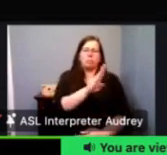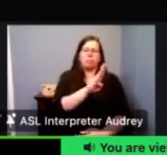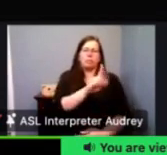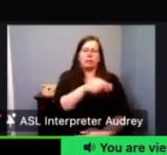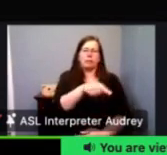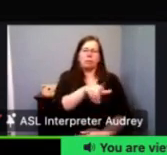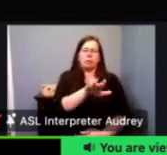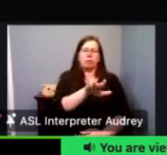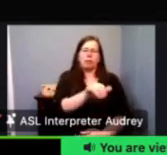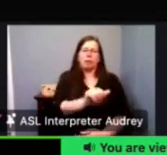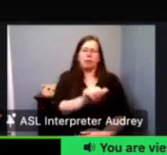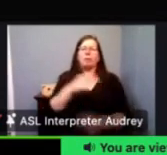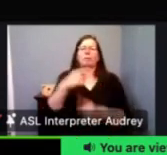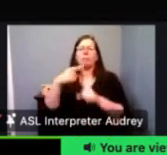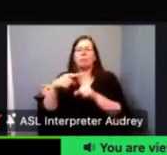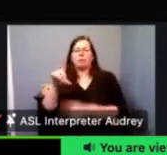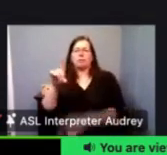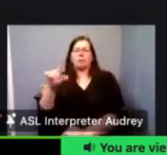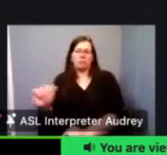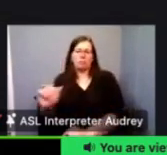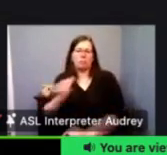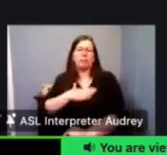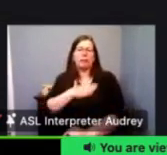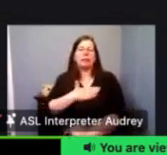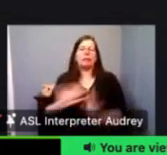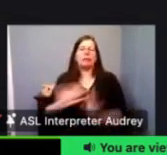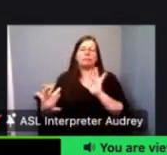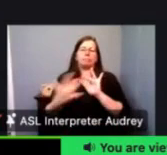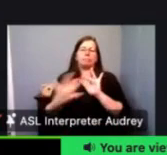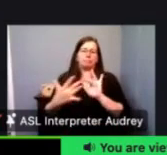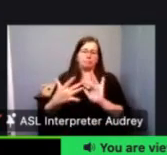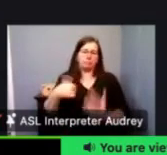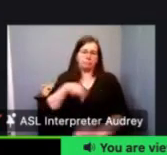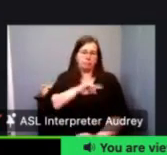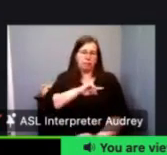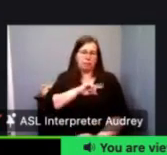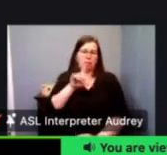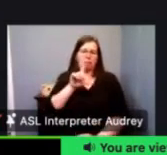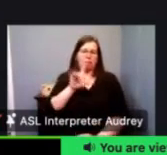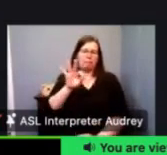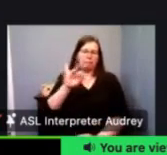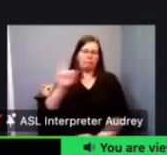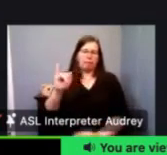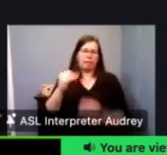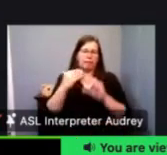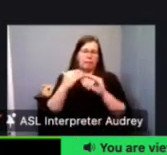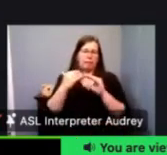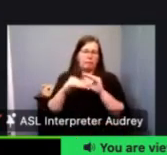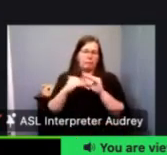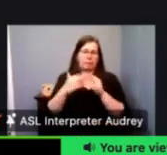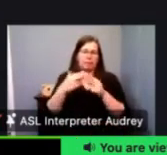and disability, please reach out. The LFI email is